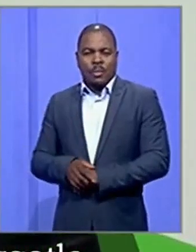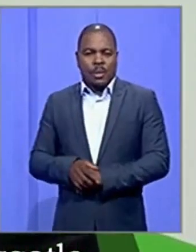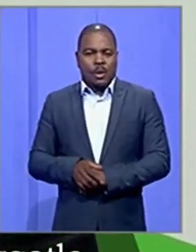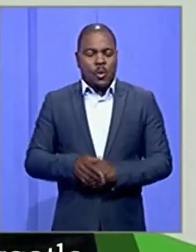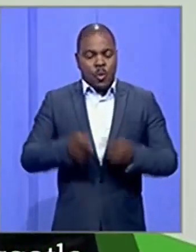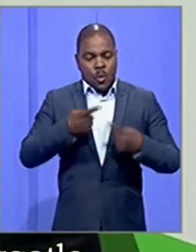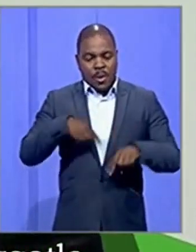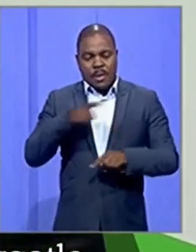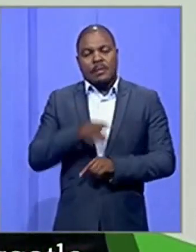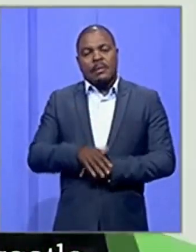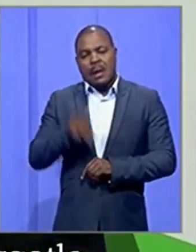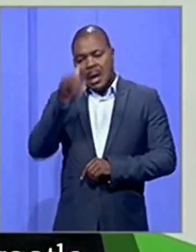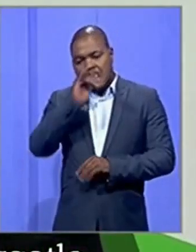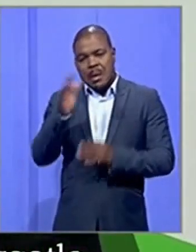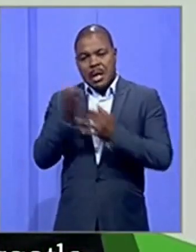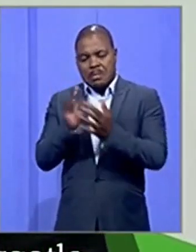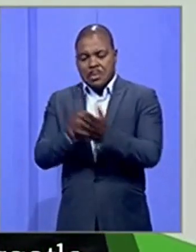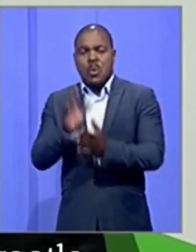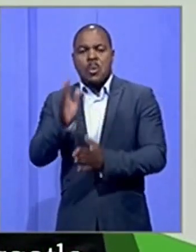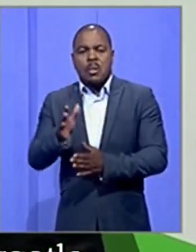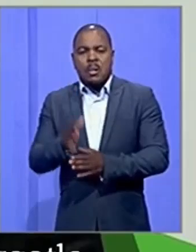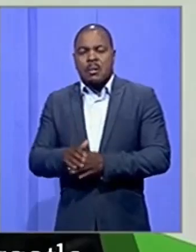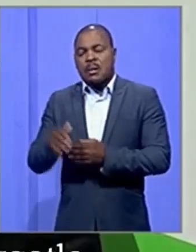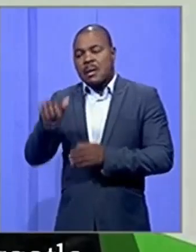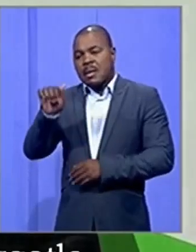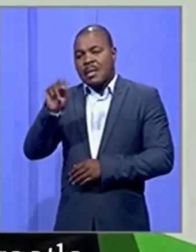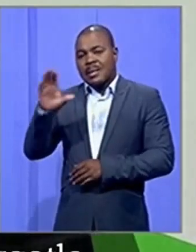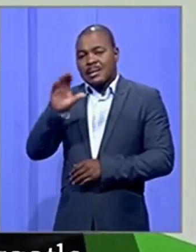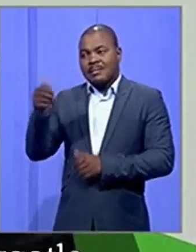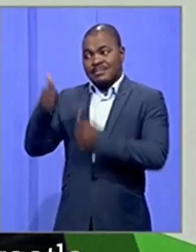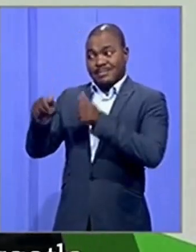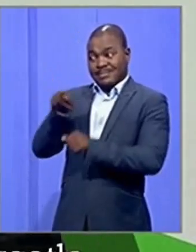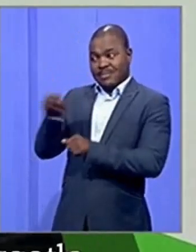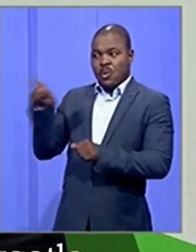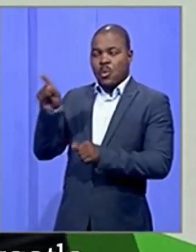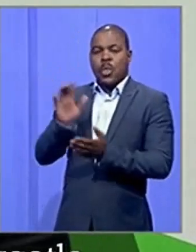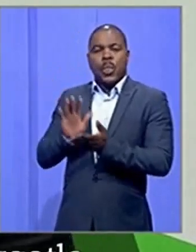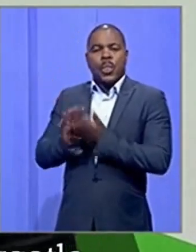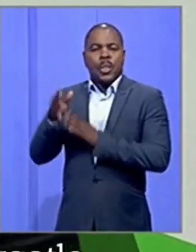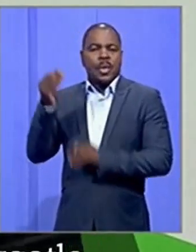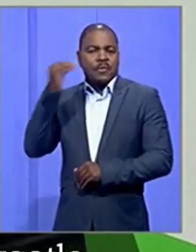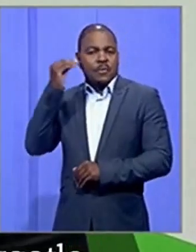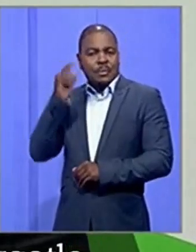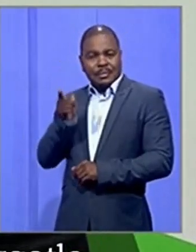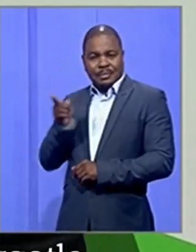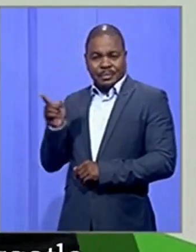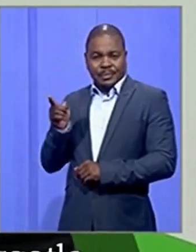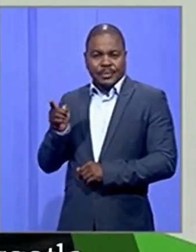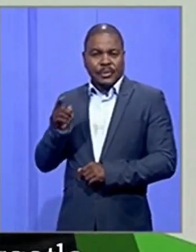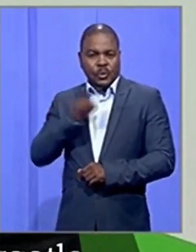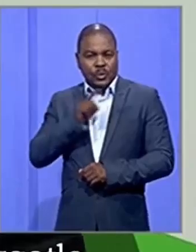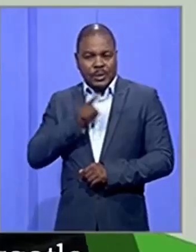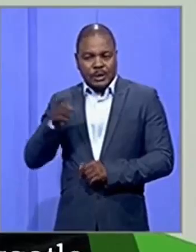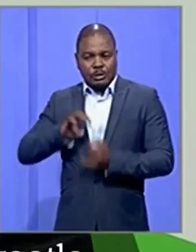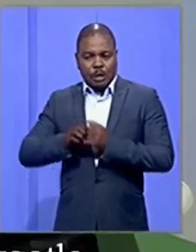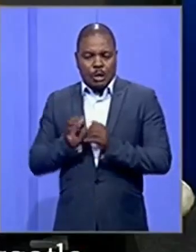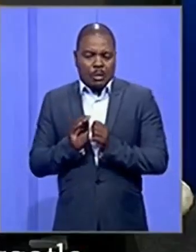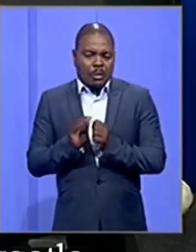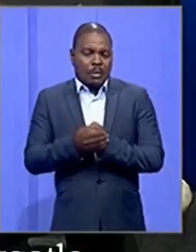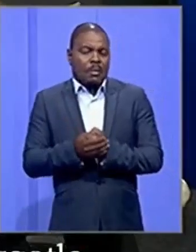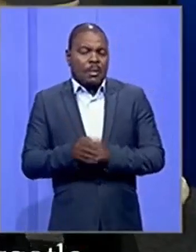criminal charges against ANC officials involved in the destruction of information as part of the blatant cover-up